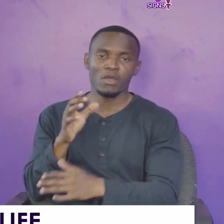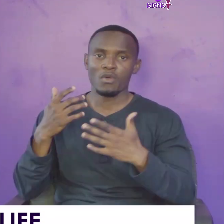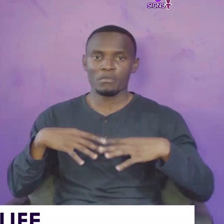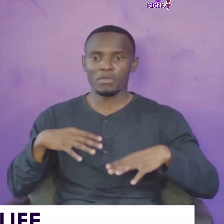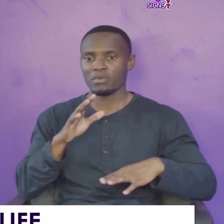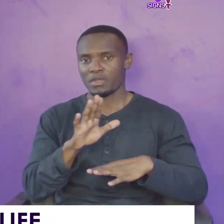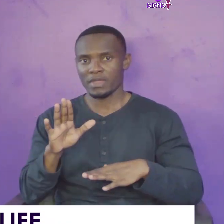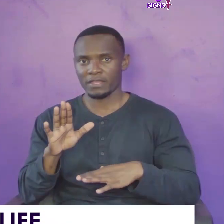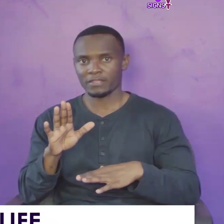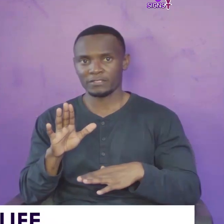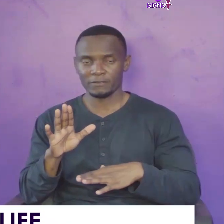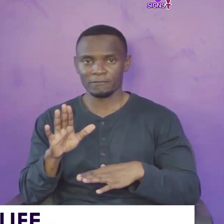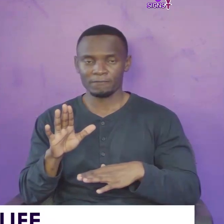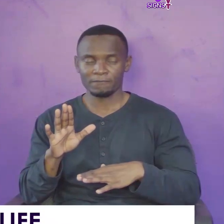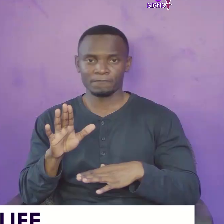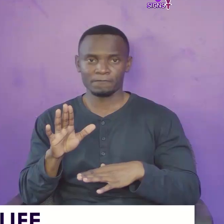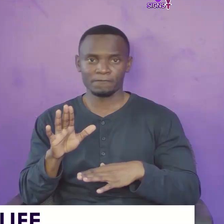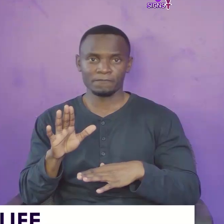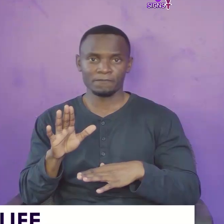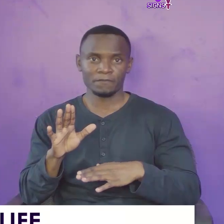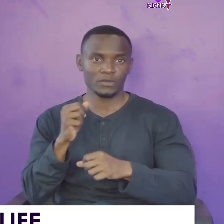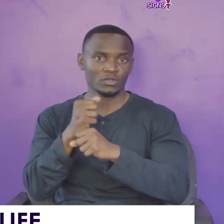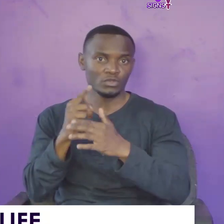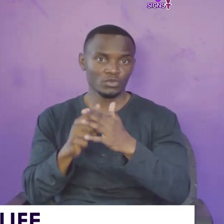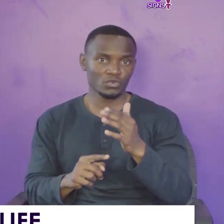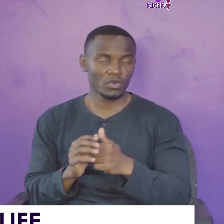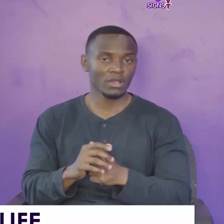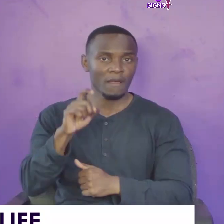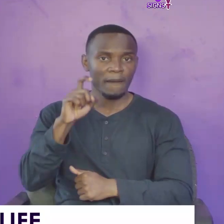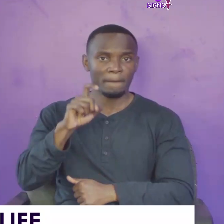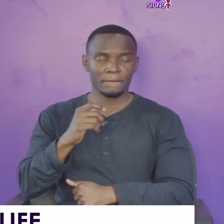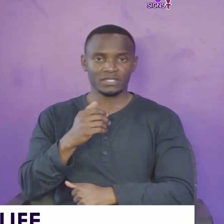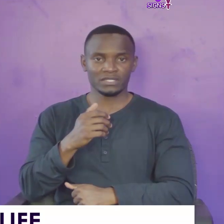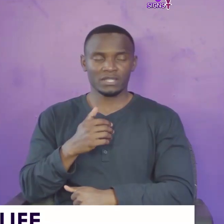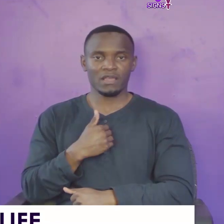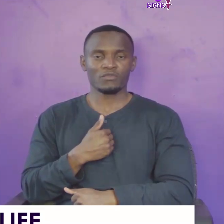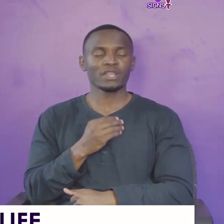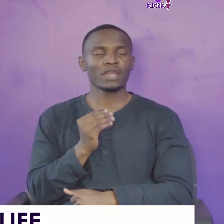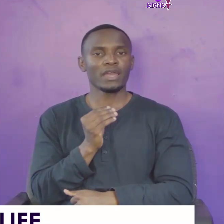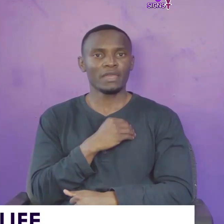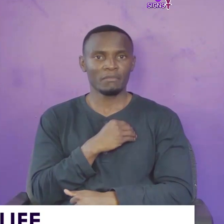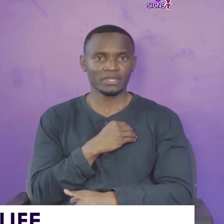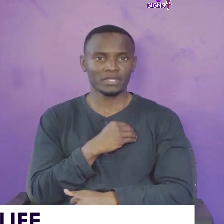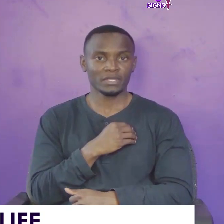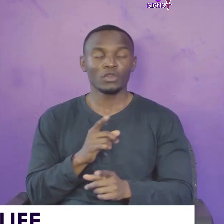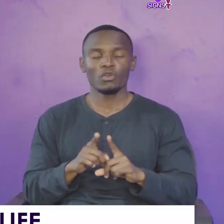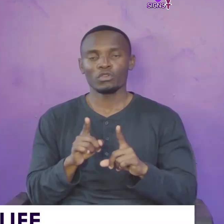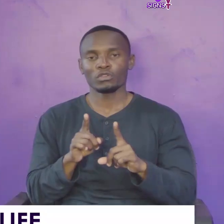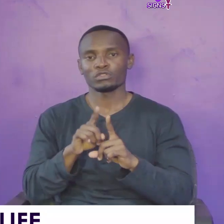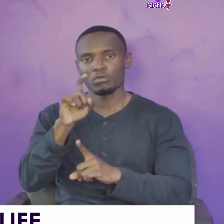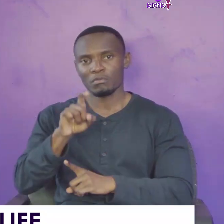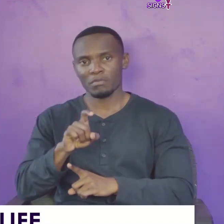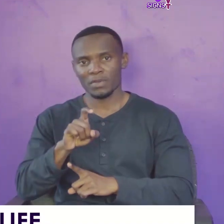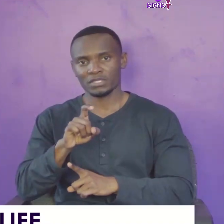or leaders that aim at empowering their people, they have to be empathetic in the first place. They have to